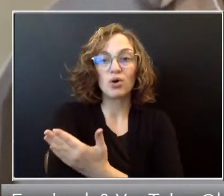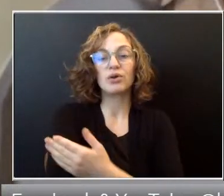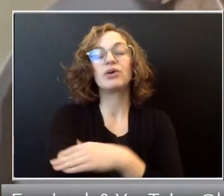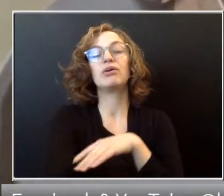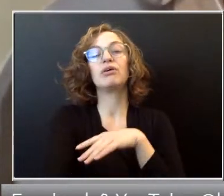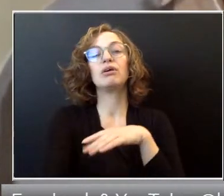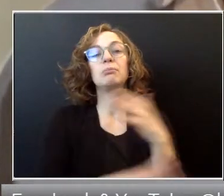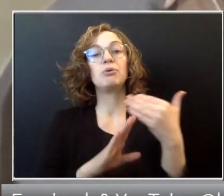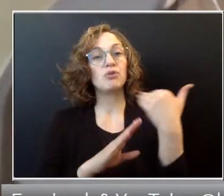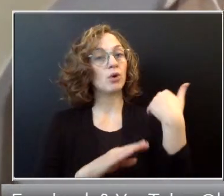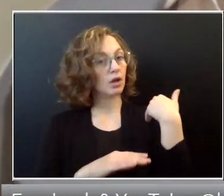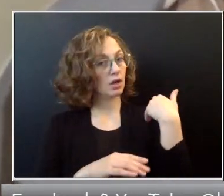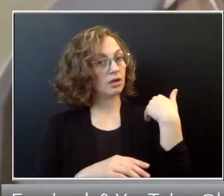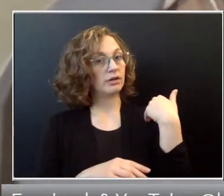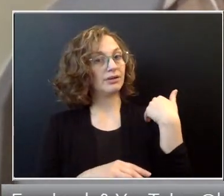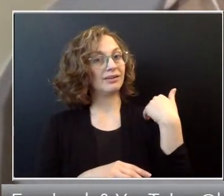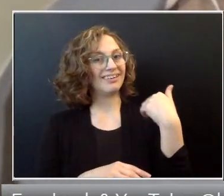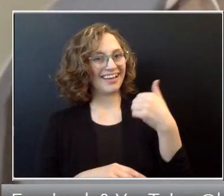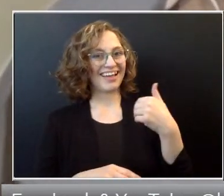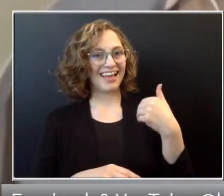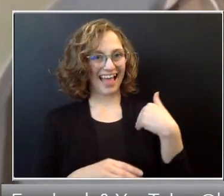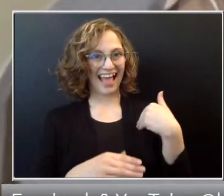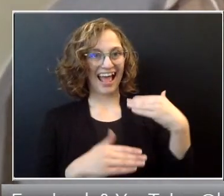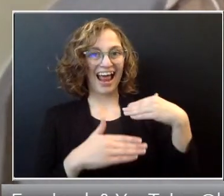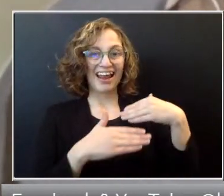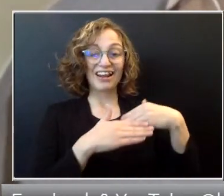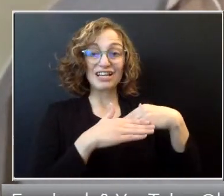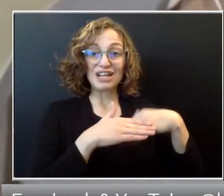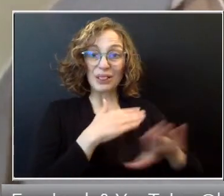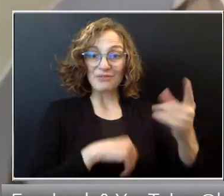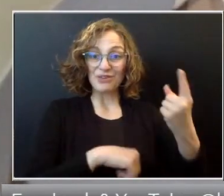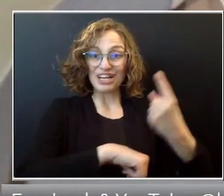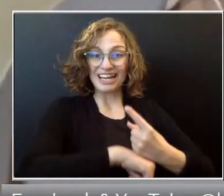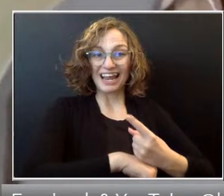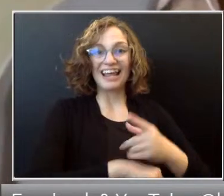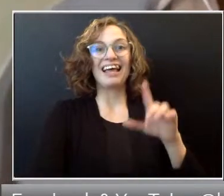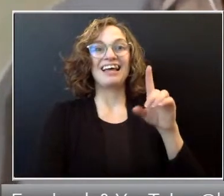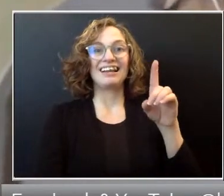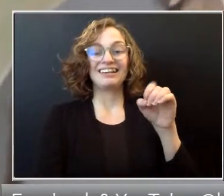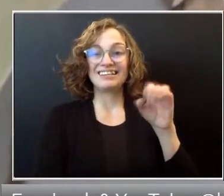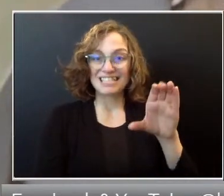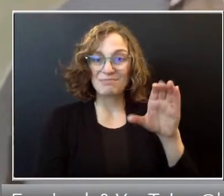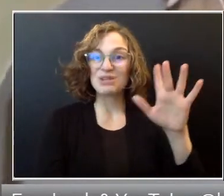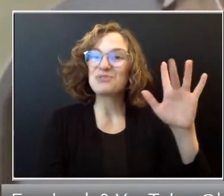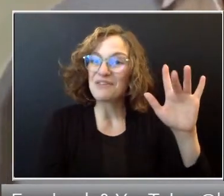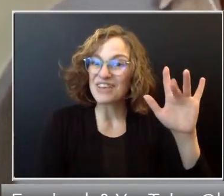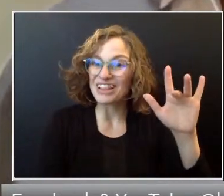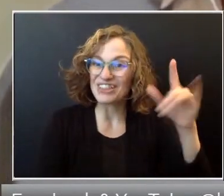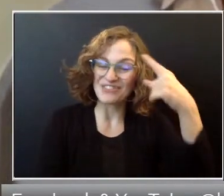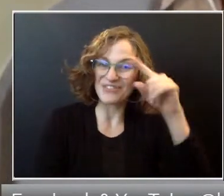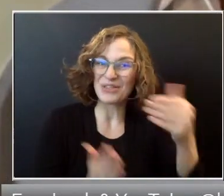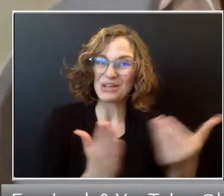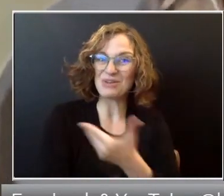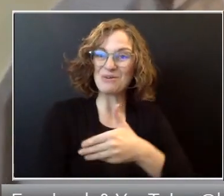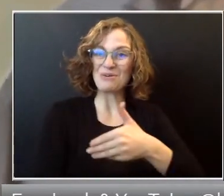a delivery date of December the 25th for the new baby. So we'll see how that goes too. So that'll be 2